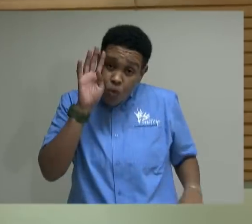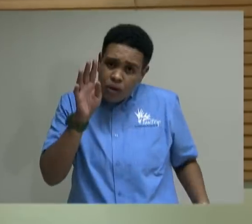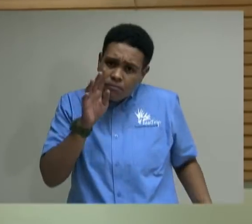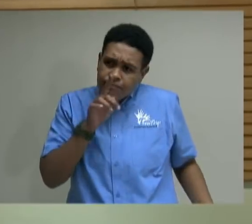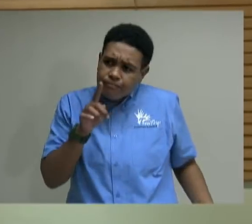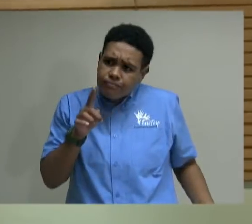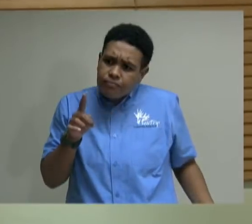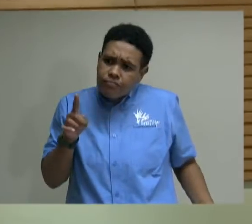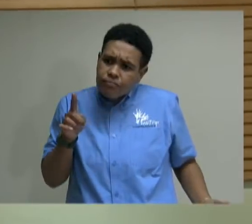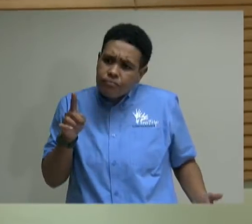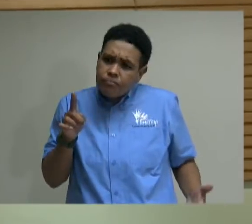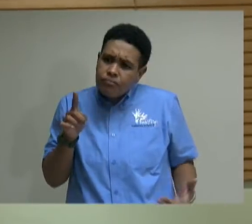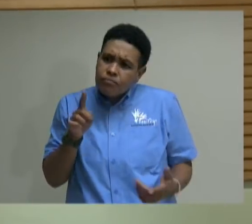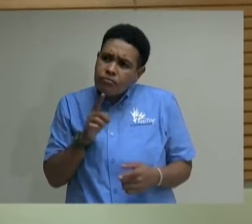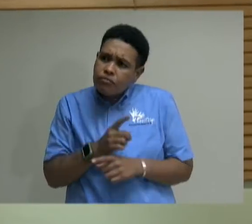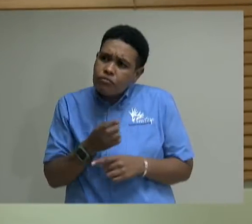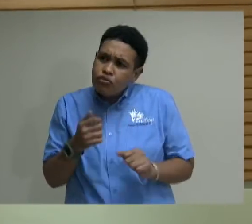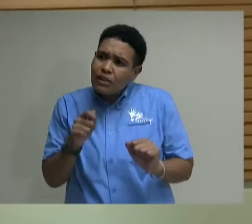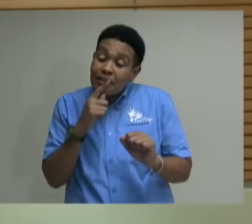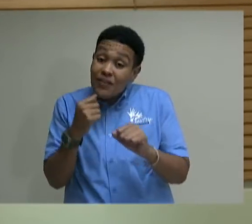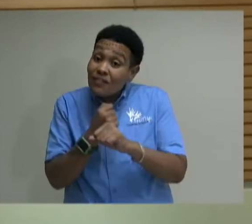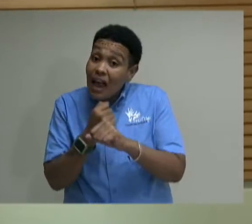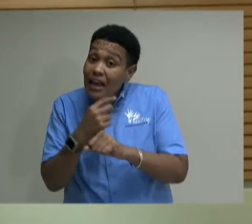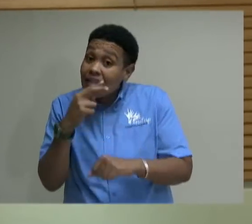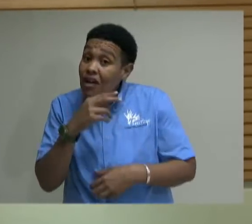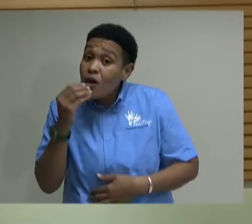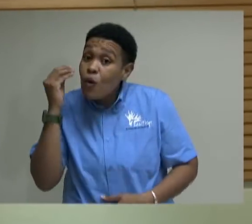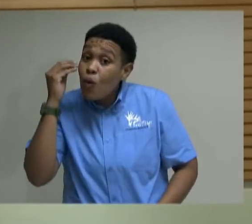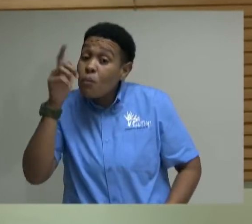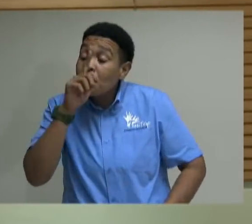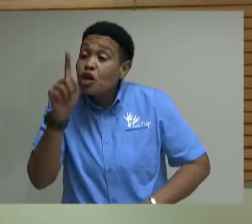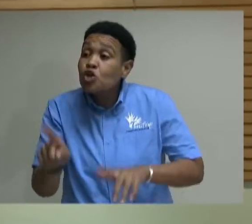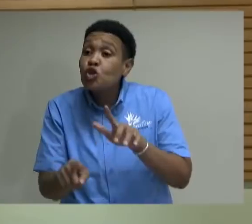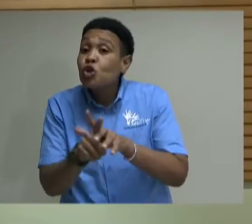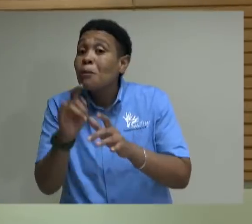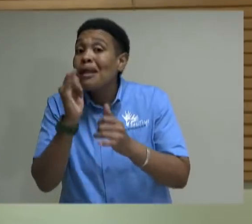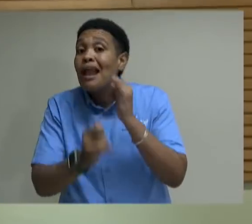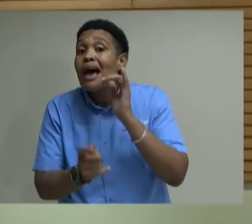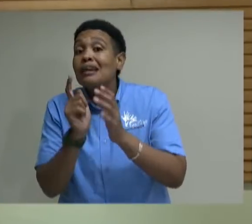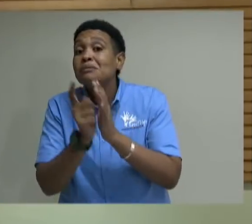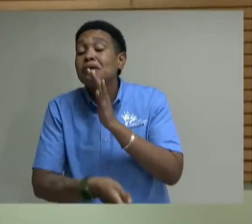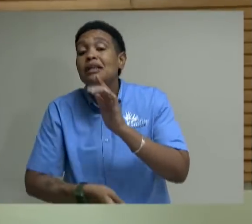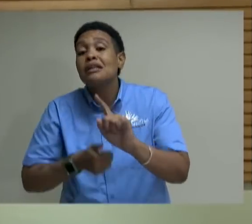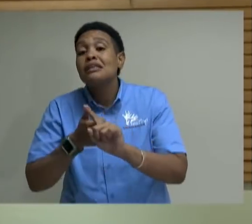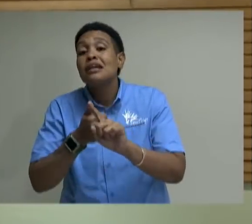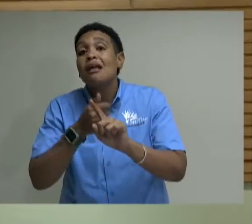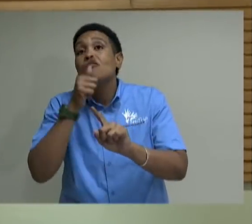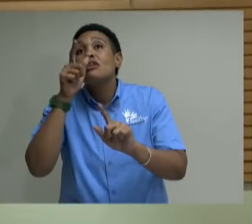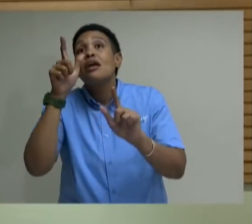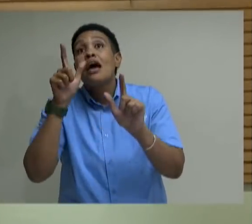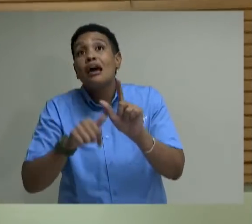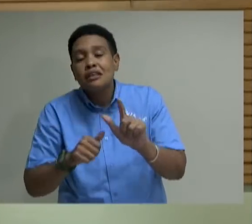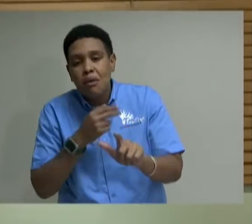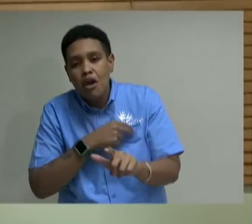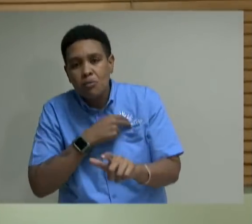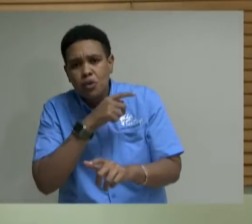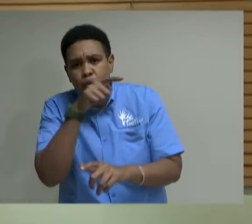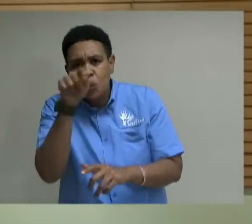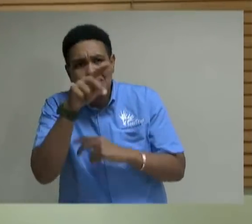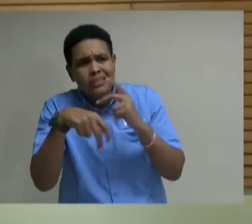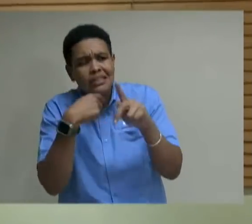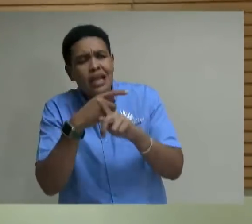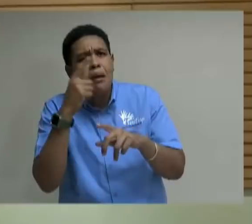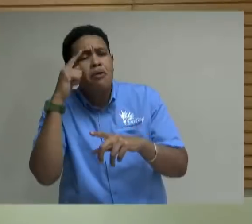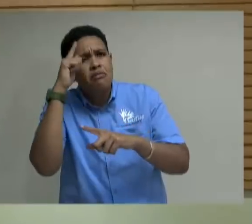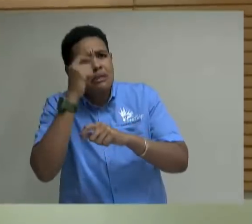to battle the virus at home and then show up at last minute and expired at the hospital? Those type of scenarios. That's what I wanted